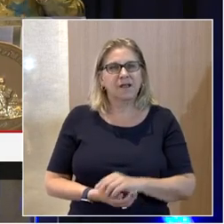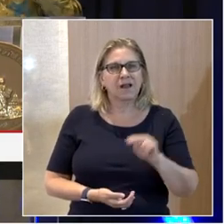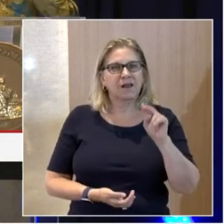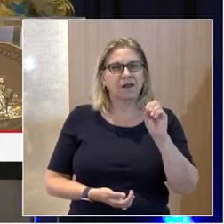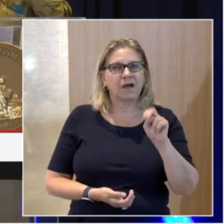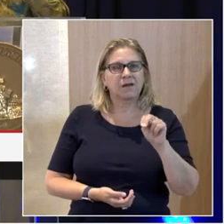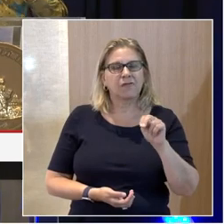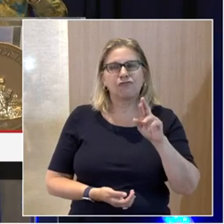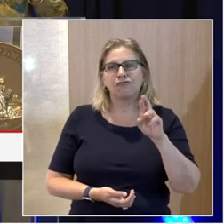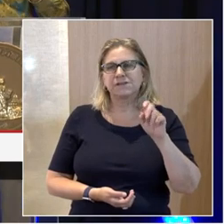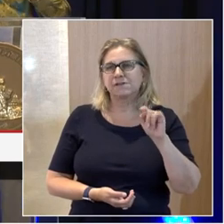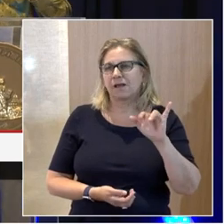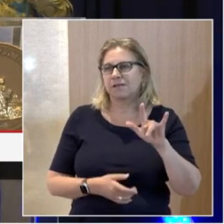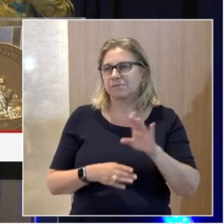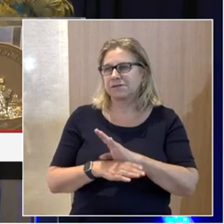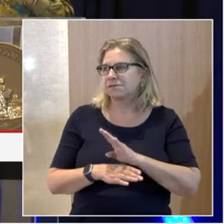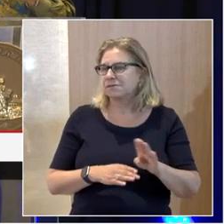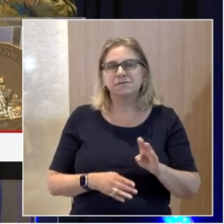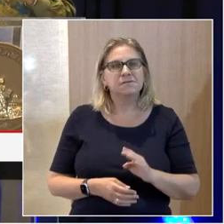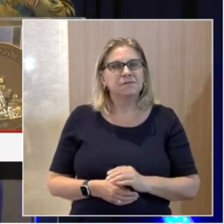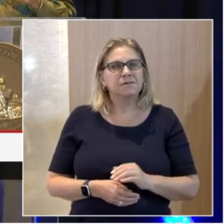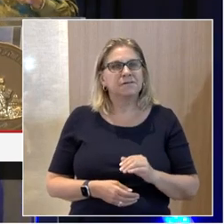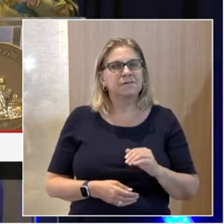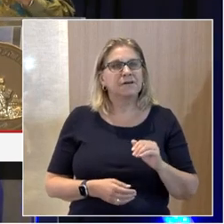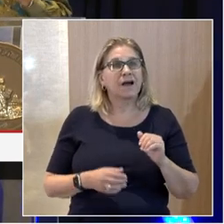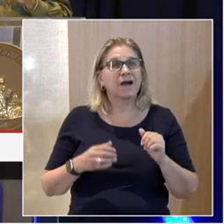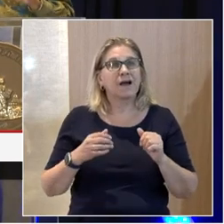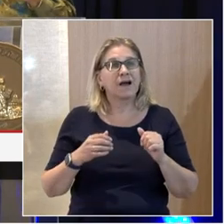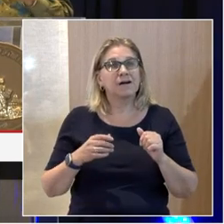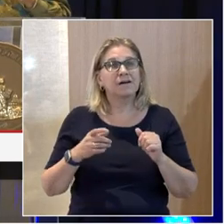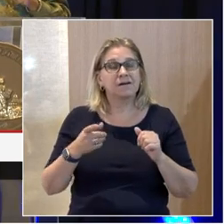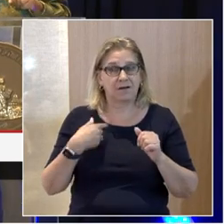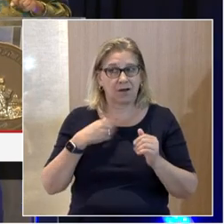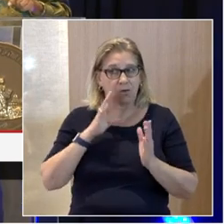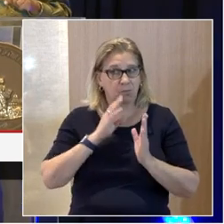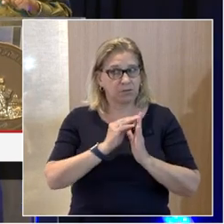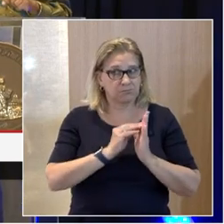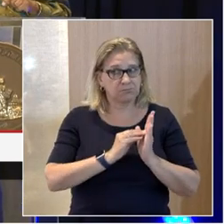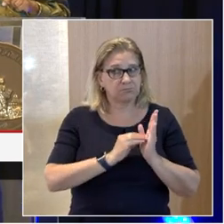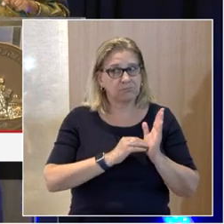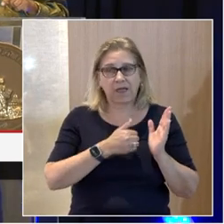Great. And we're capturing this. So anything you say, we're going to write it down.